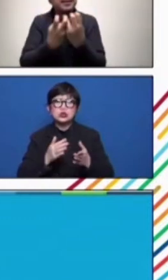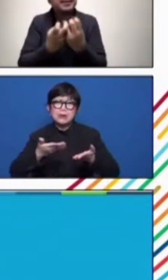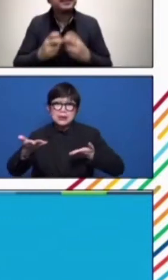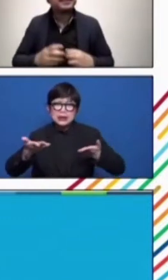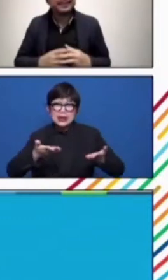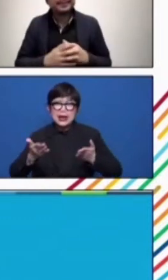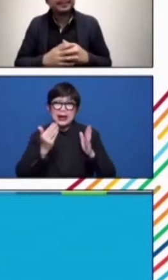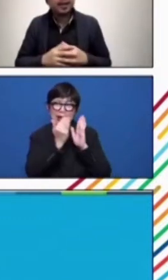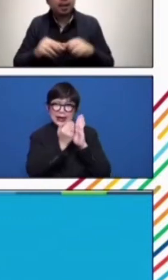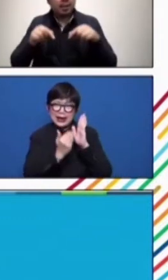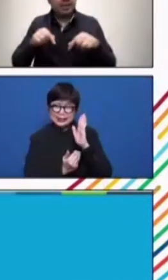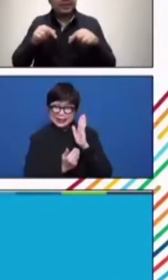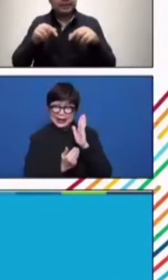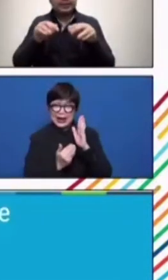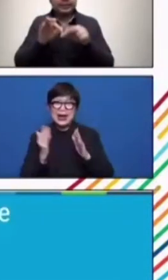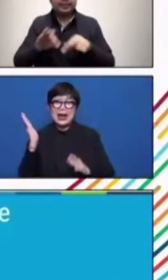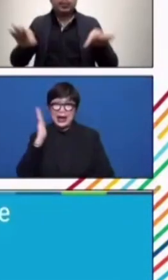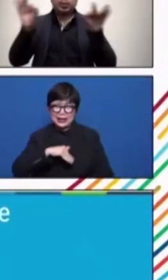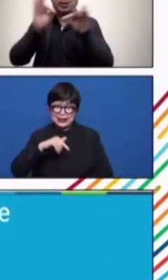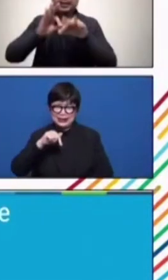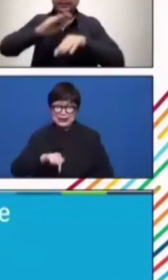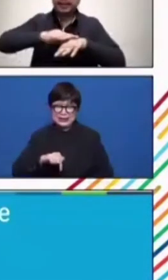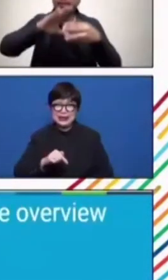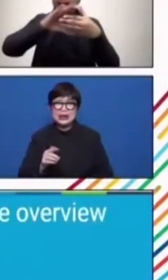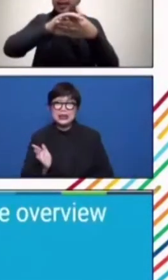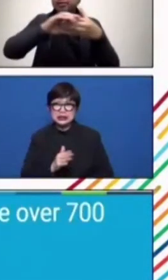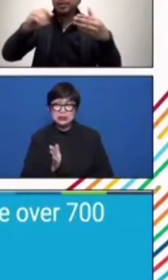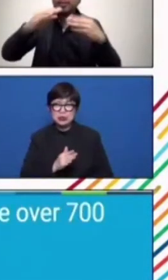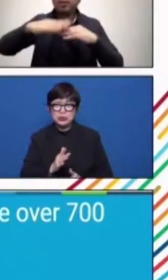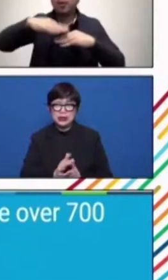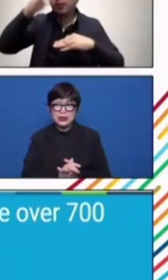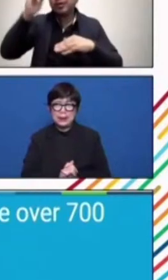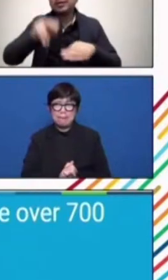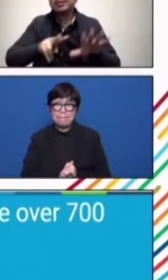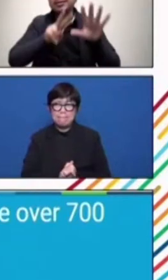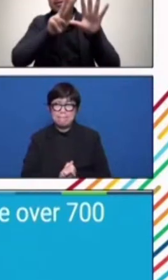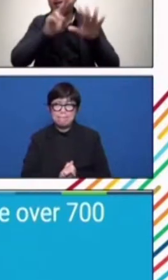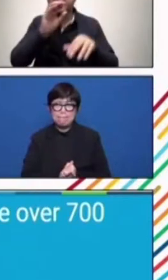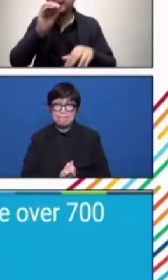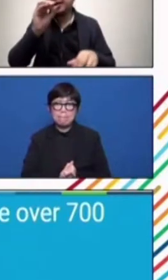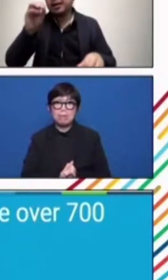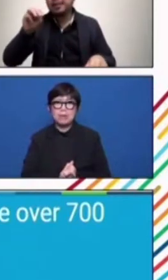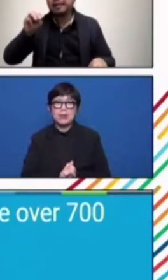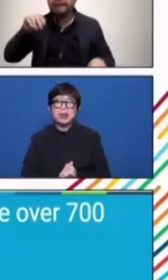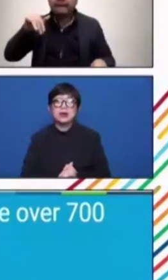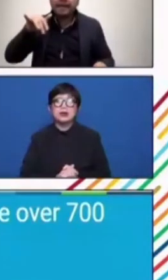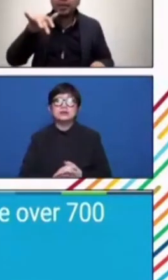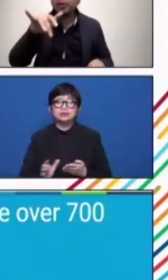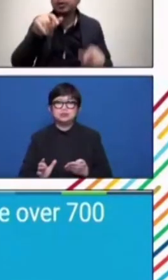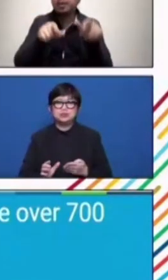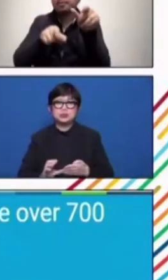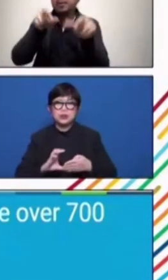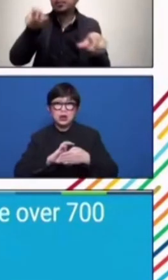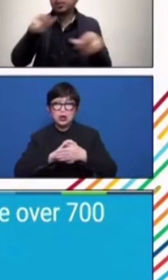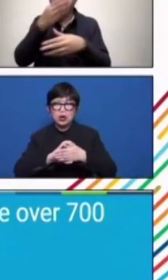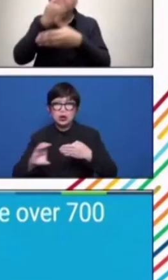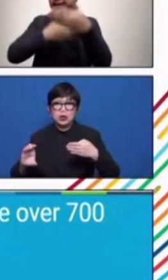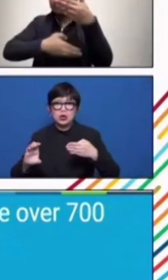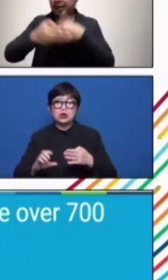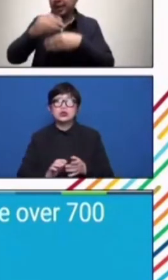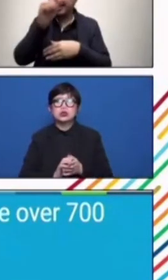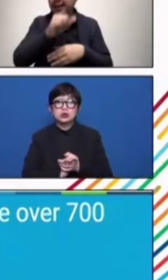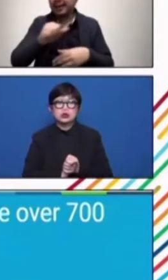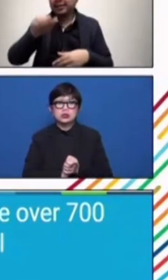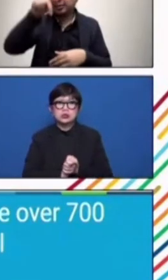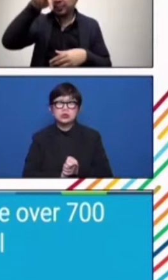especially for the over the 700 million persons with disabilities in Asia festivalism we